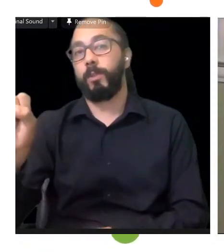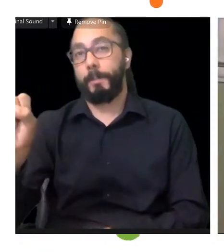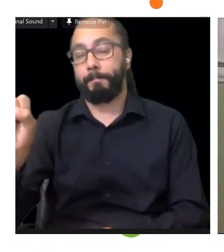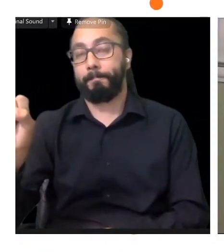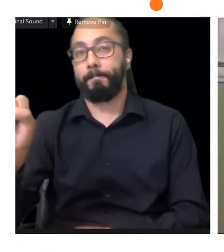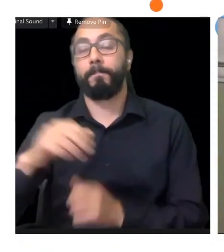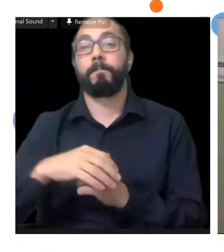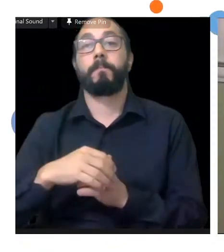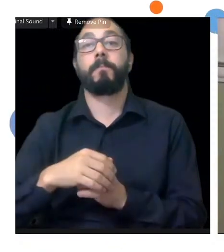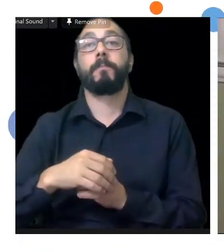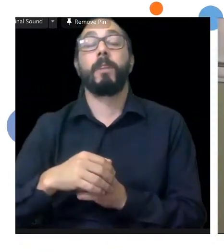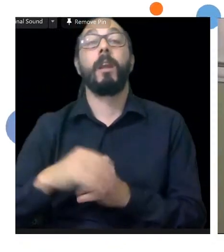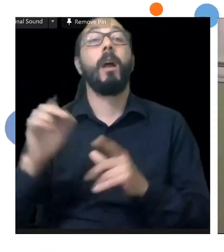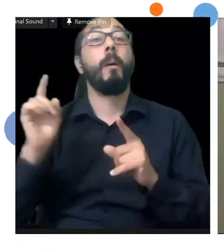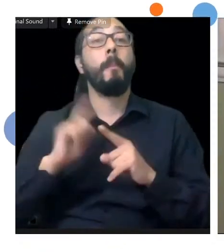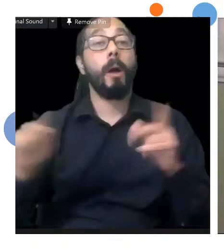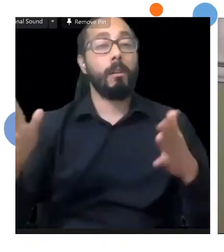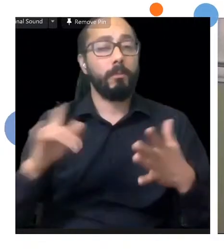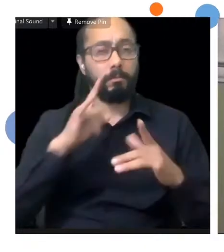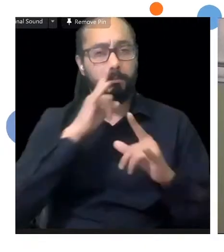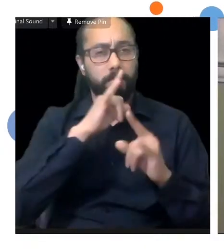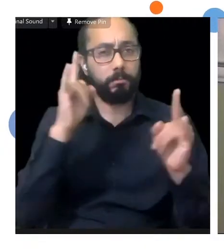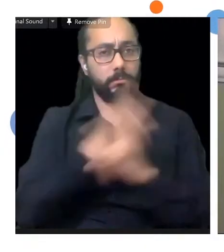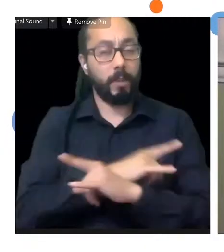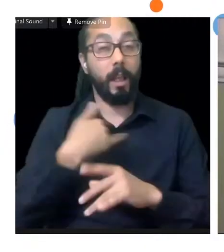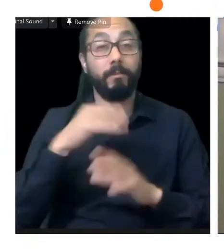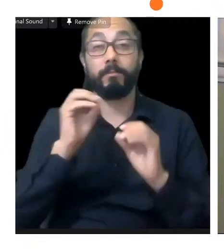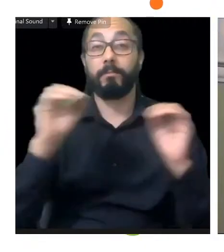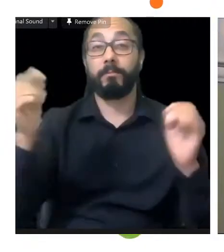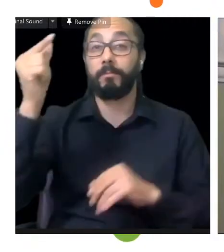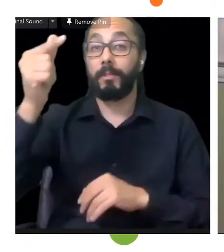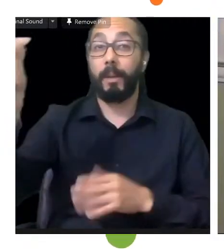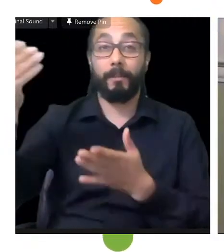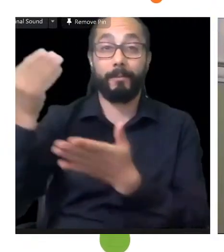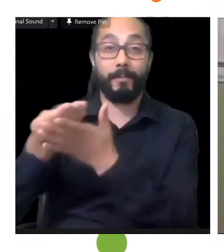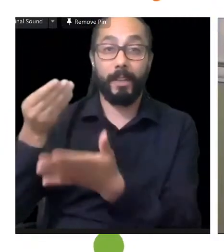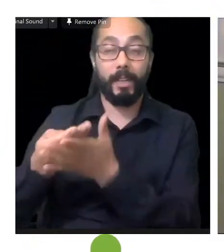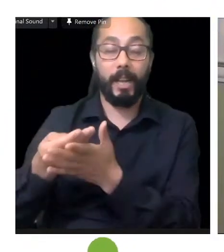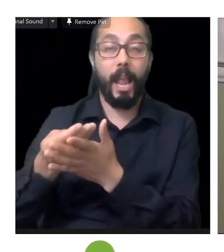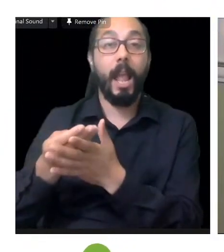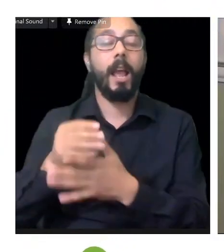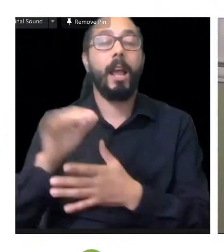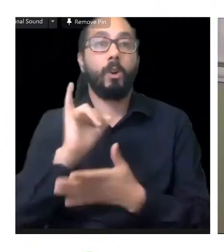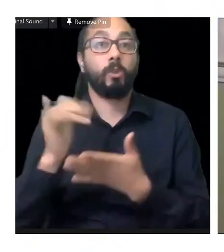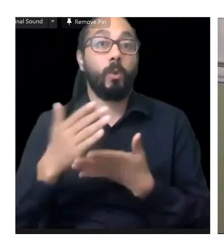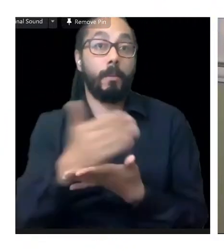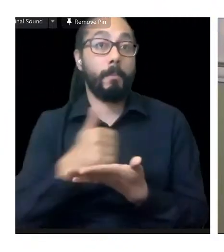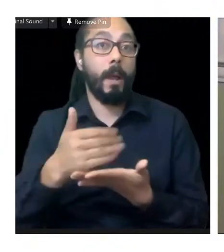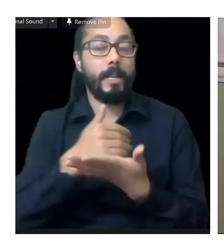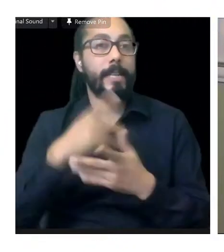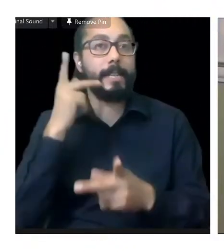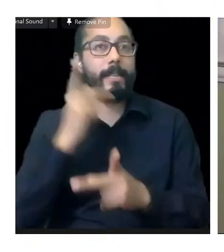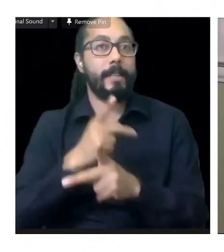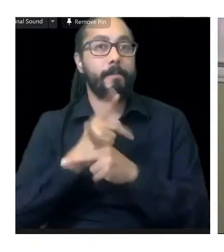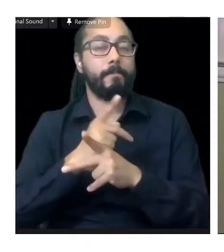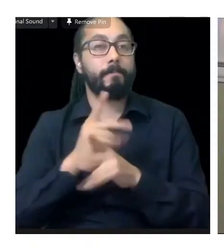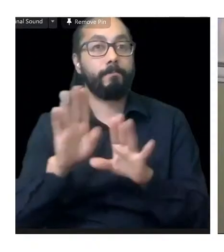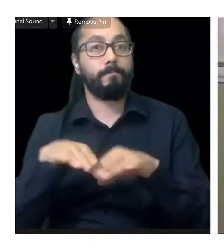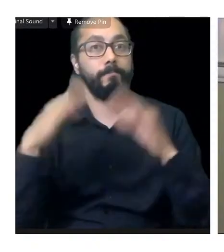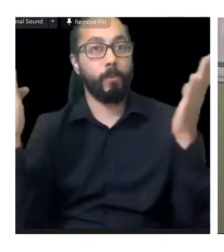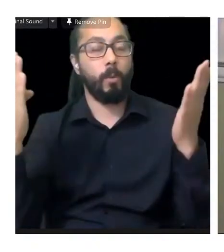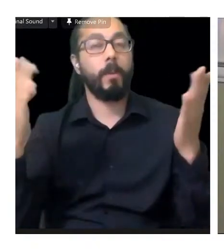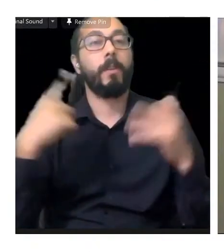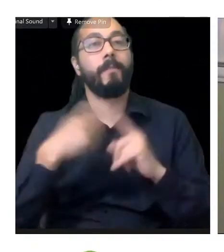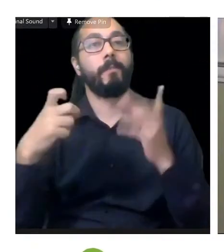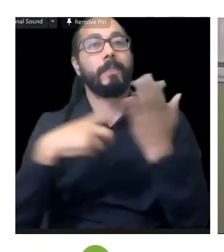no ongoing government operational funding, and almost all of our revenue keeping the doors open, let alone our programming, has come through ticket sales over the past